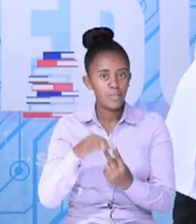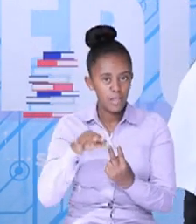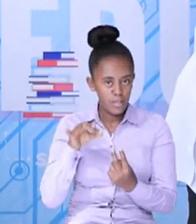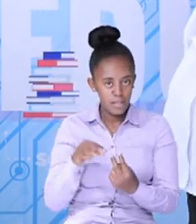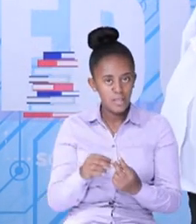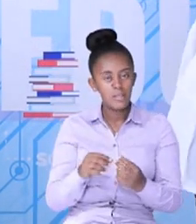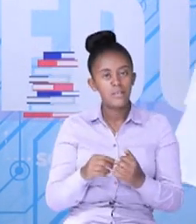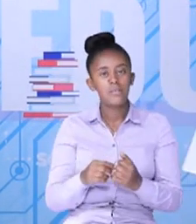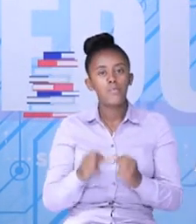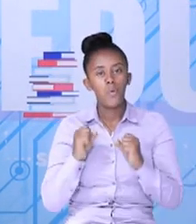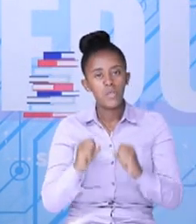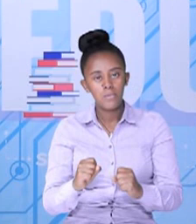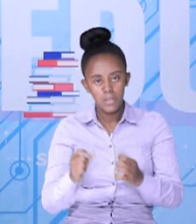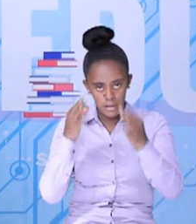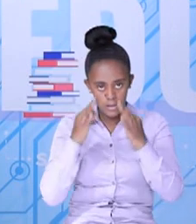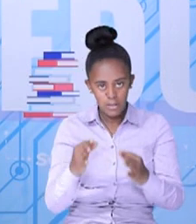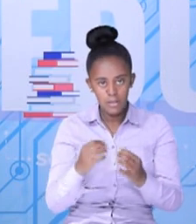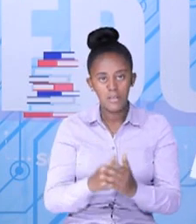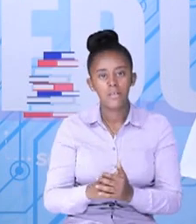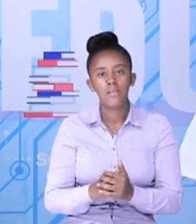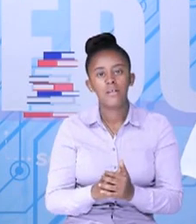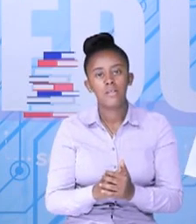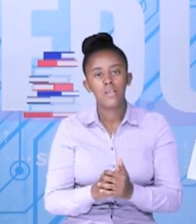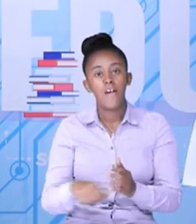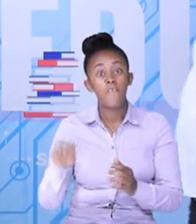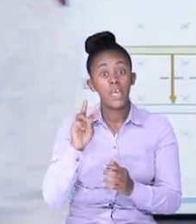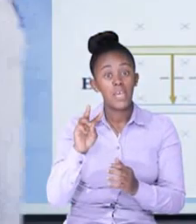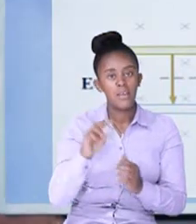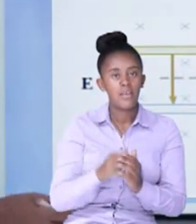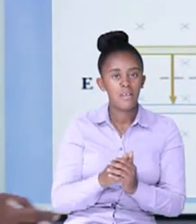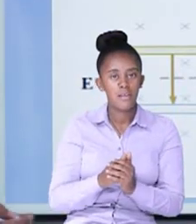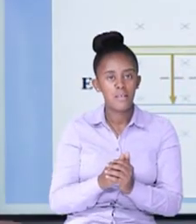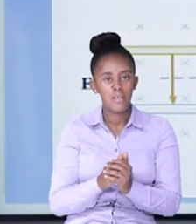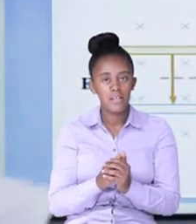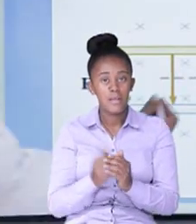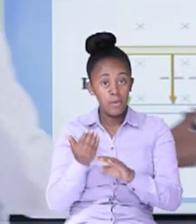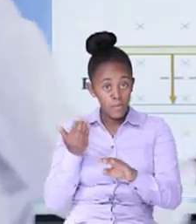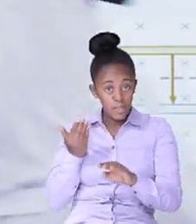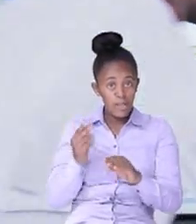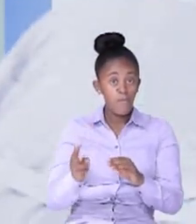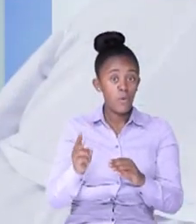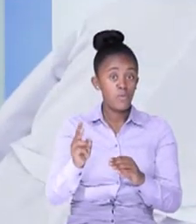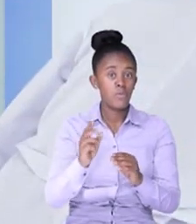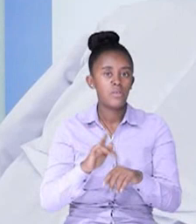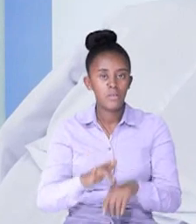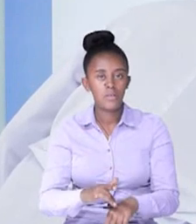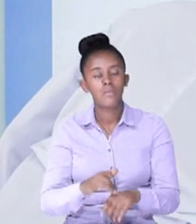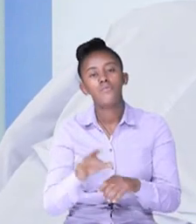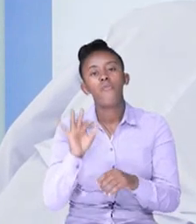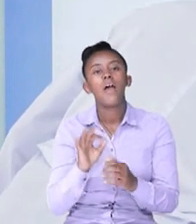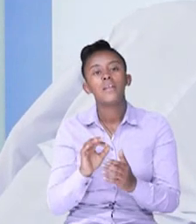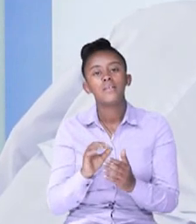to determine the tangential velocity v here. Previously, in velocity selector, it's possible